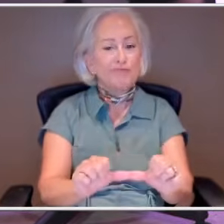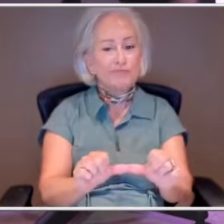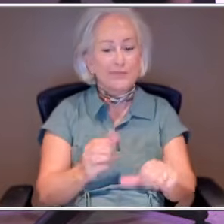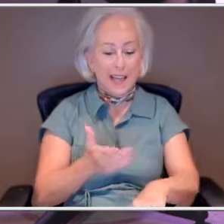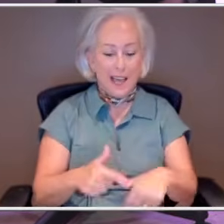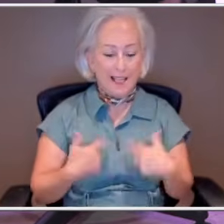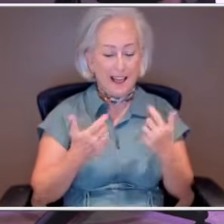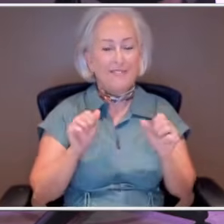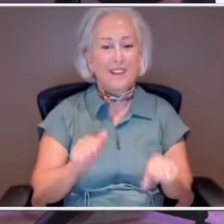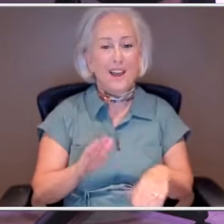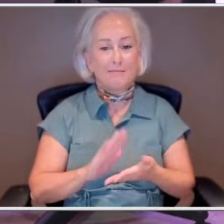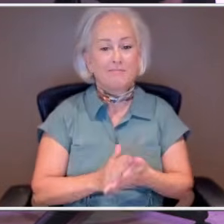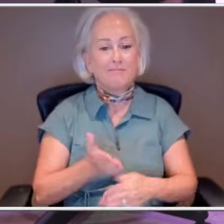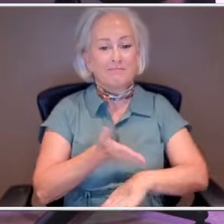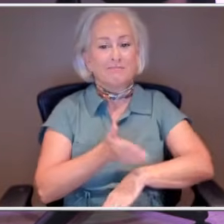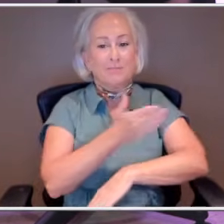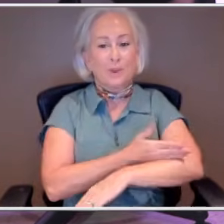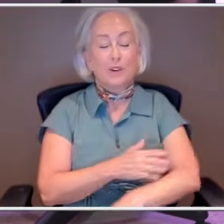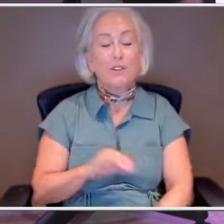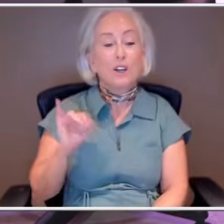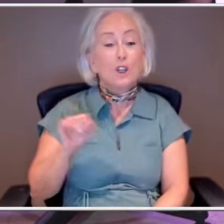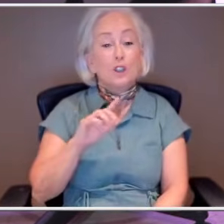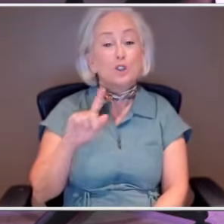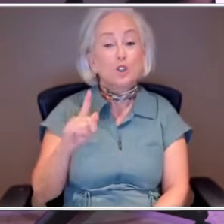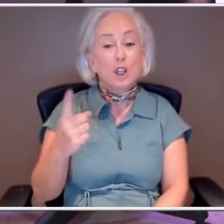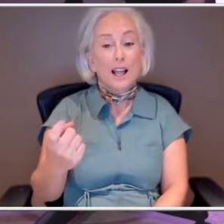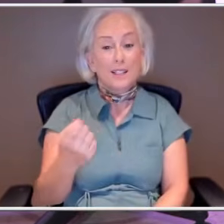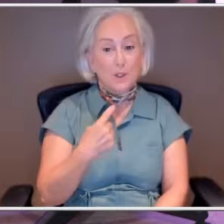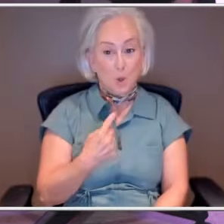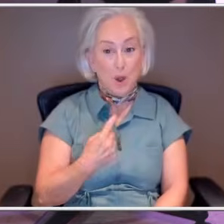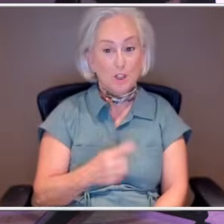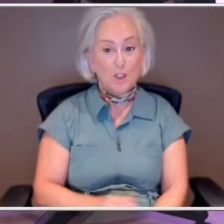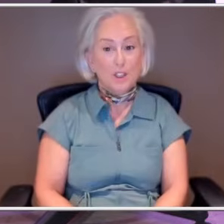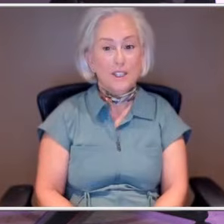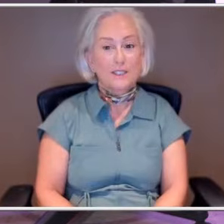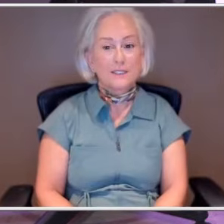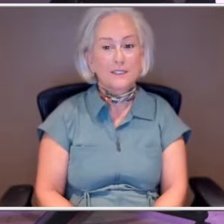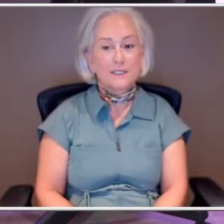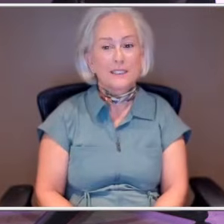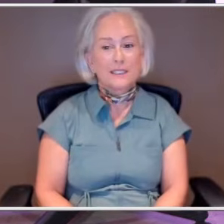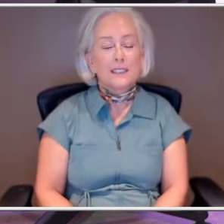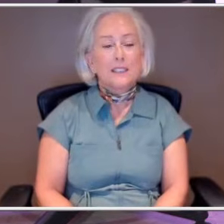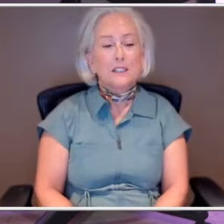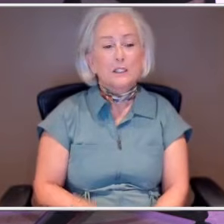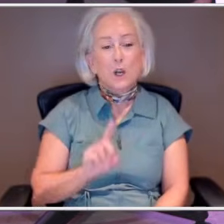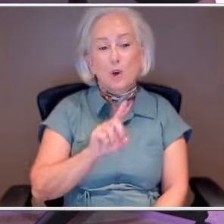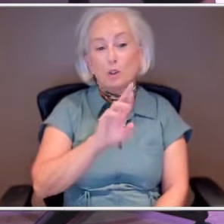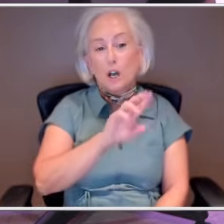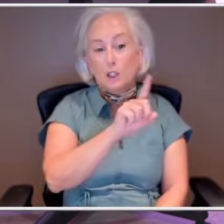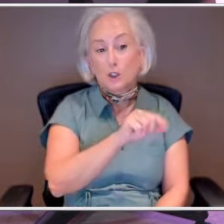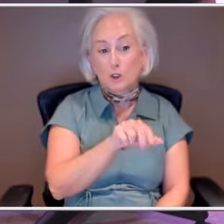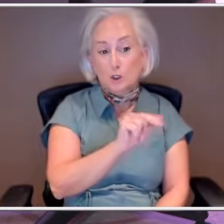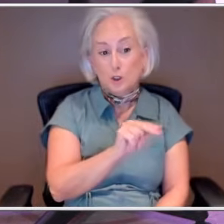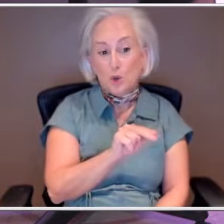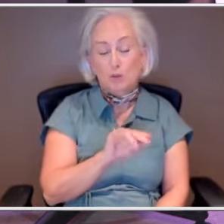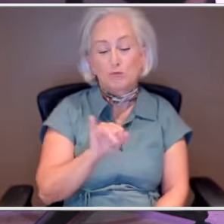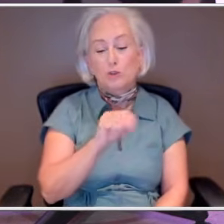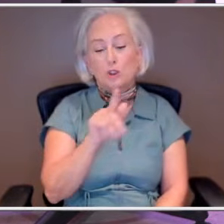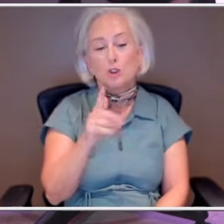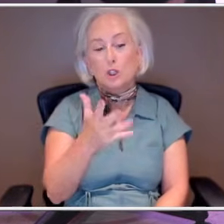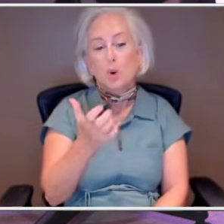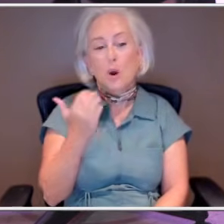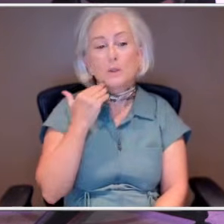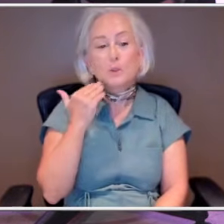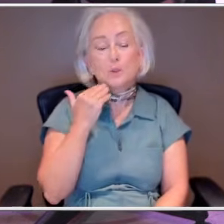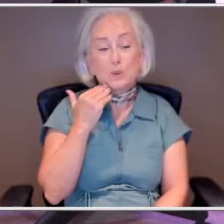Jill actually has a question, and I want to weave this into today's takeaways with the doctors. So Dr. Zorn, Jill wants to know, will there ever be or have there